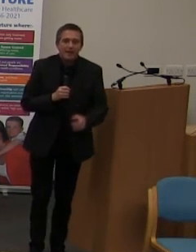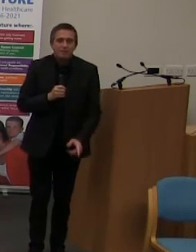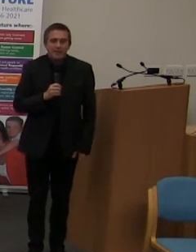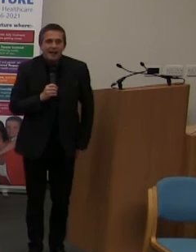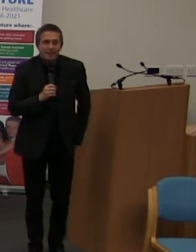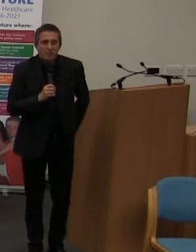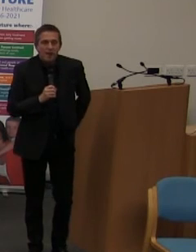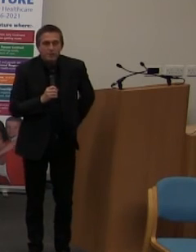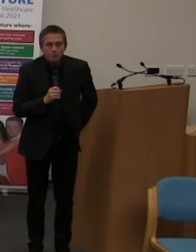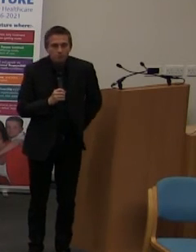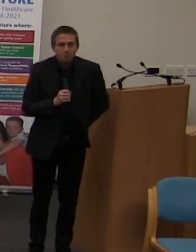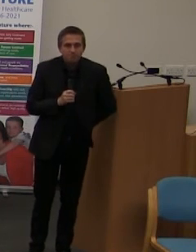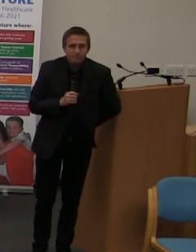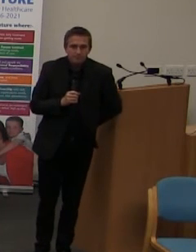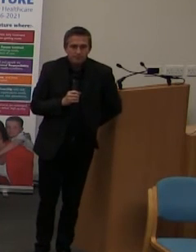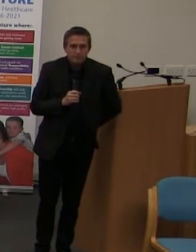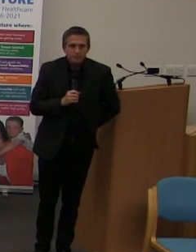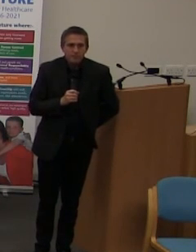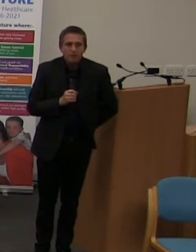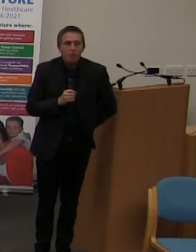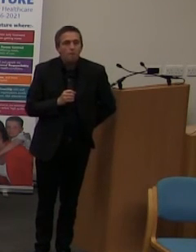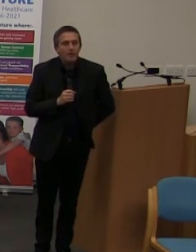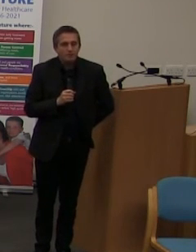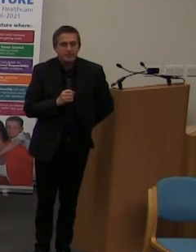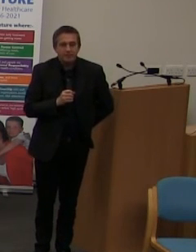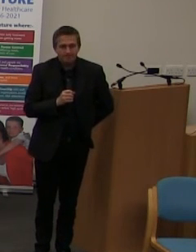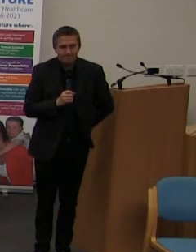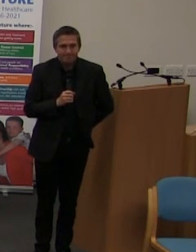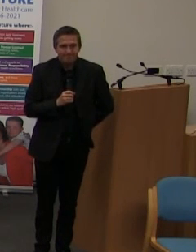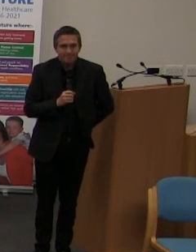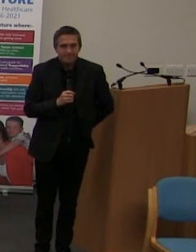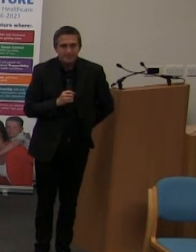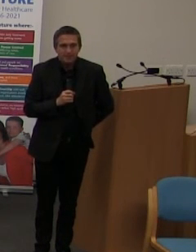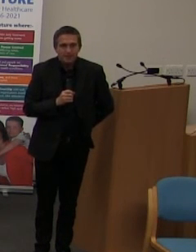Hi, my name's Cathy Carmichael from Bonnybridge.